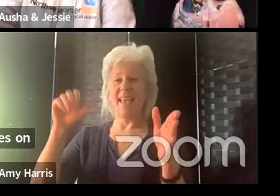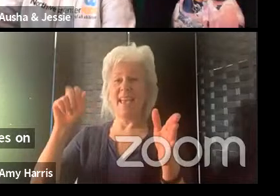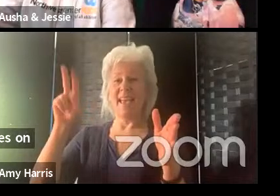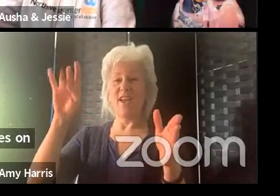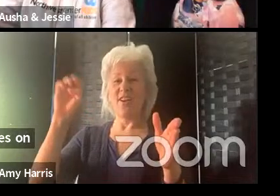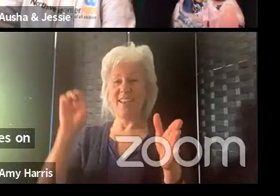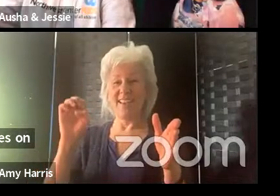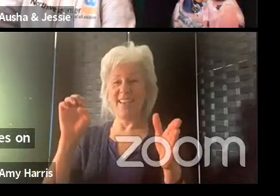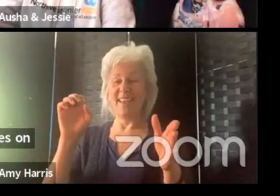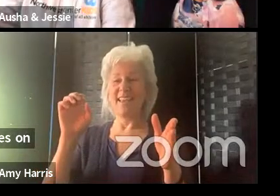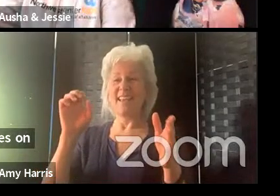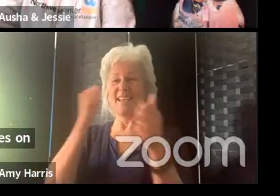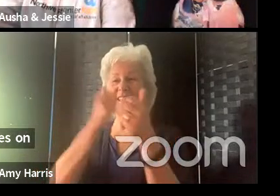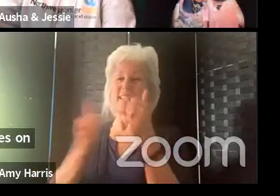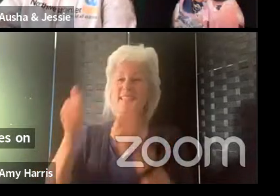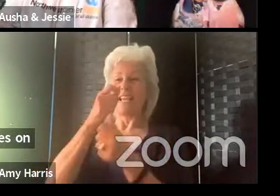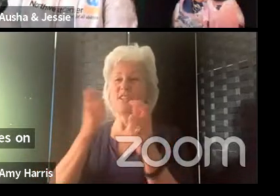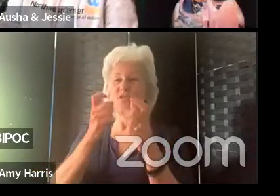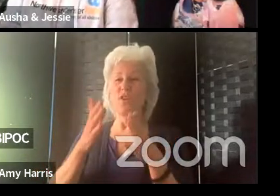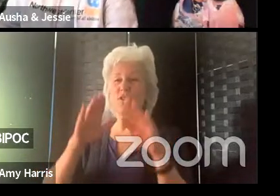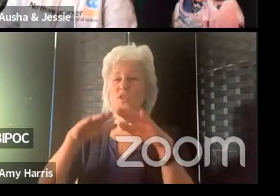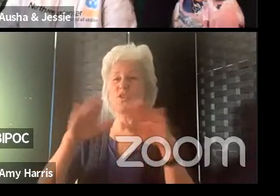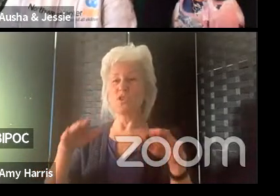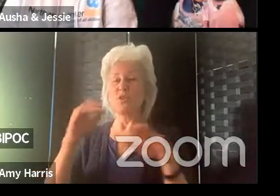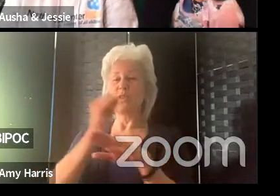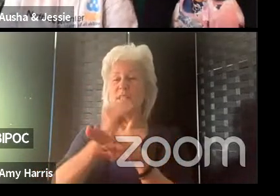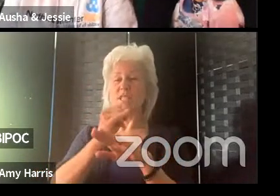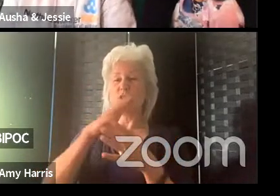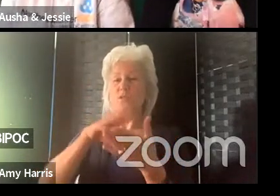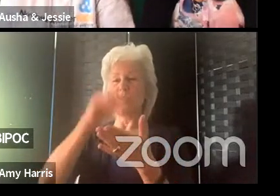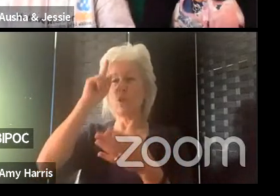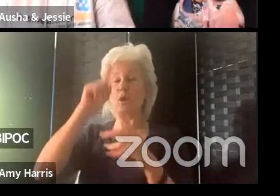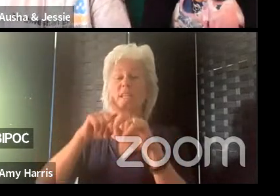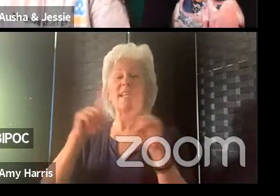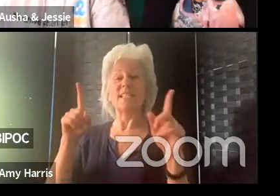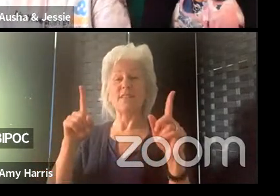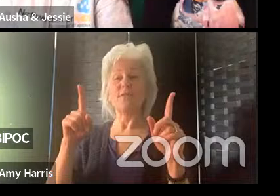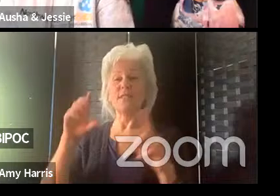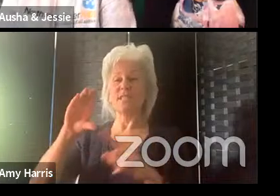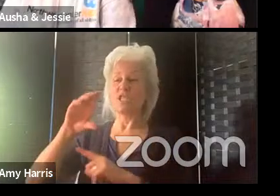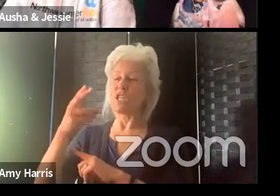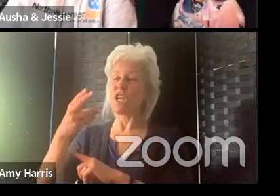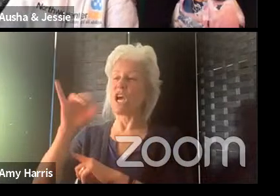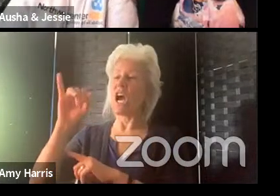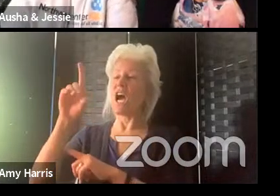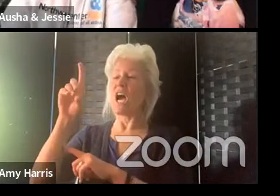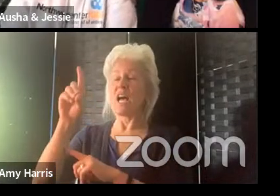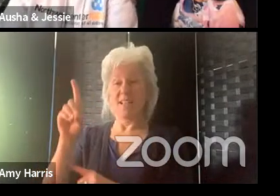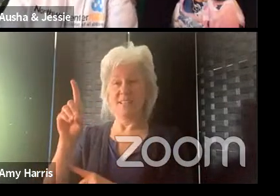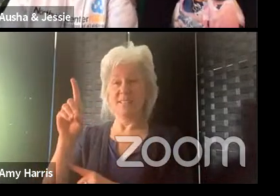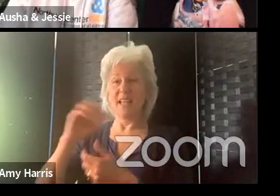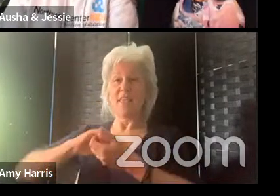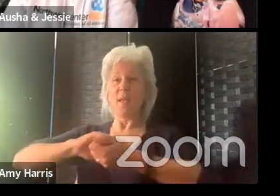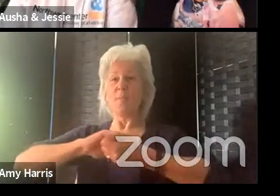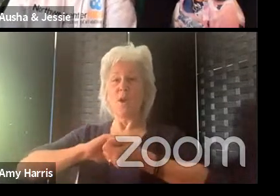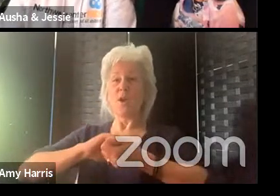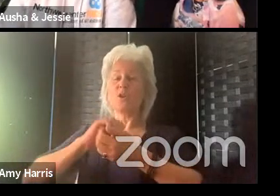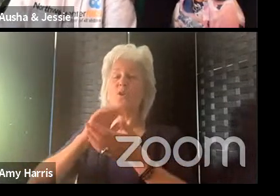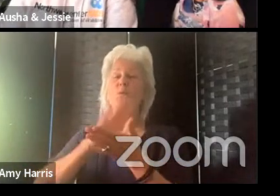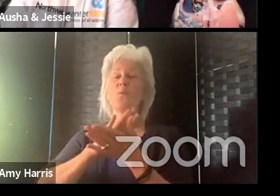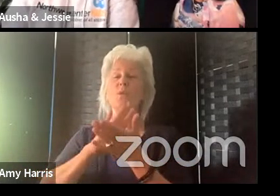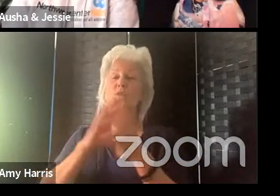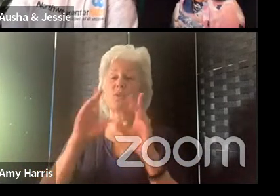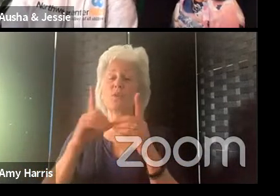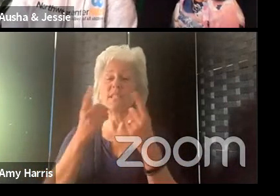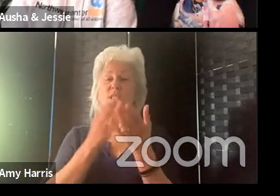is the executive director of the Children's Institute for Learning Differences, or CHILD. CHILD partners with school districts throughout Puget Sound